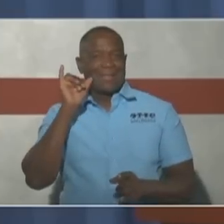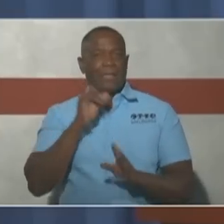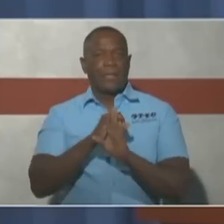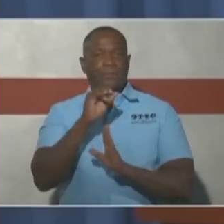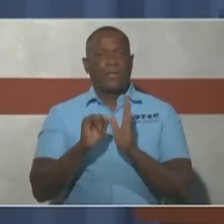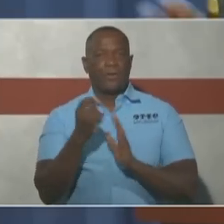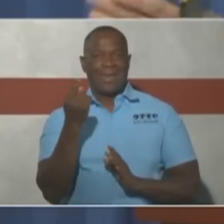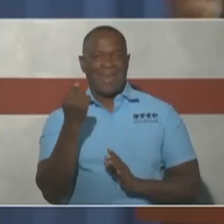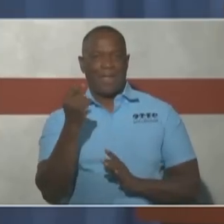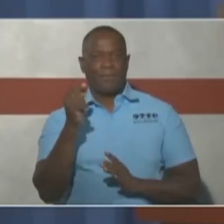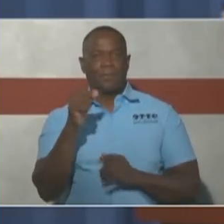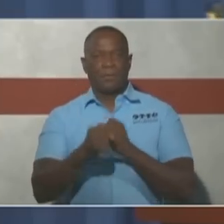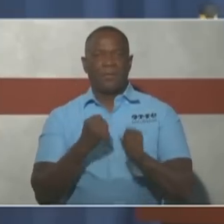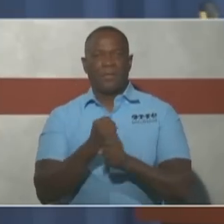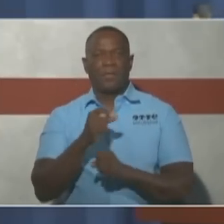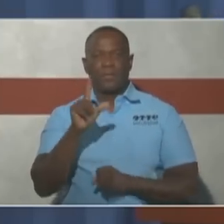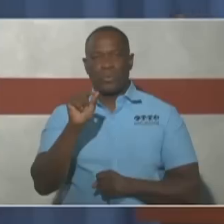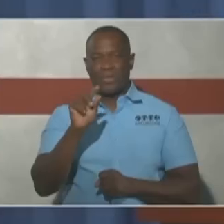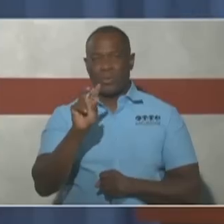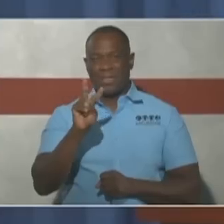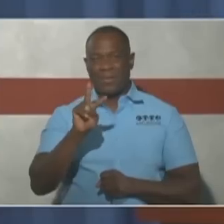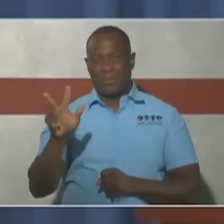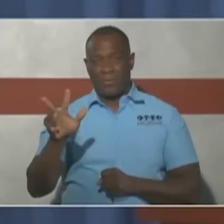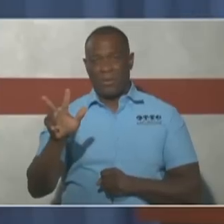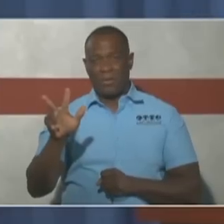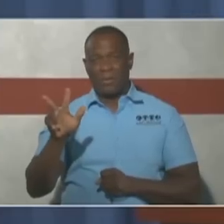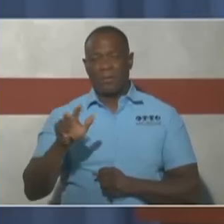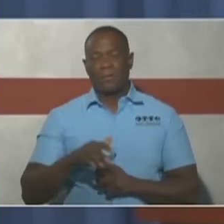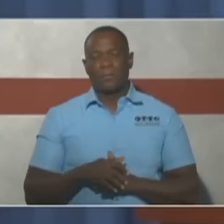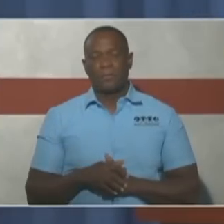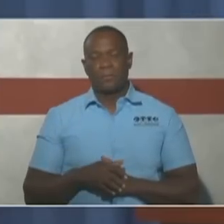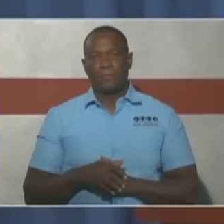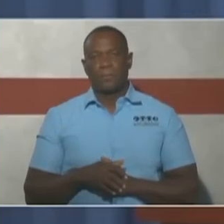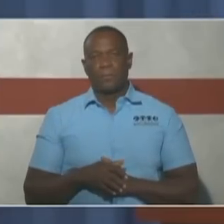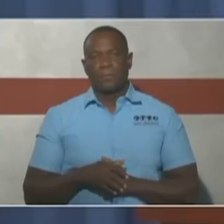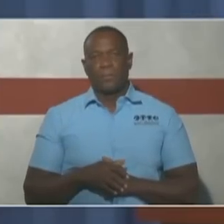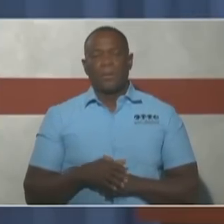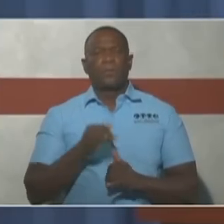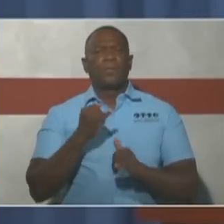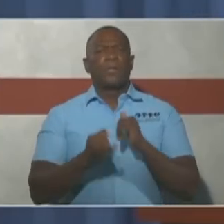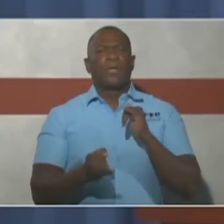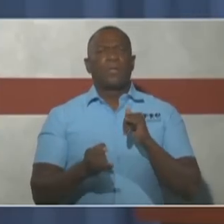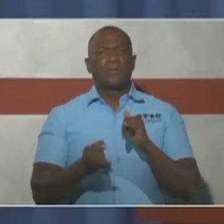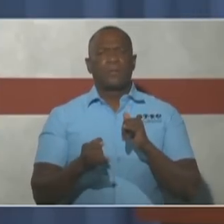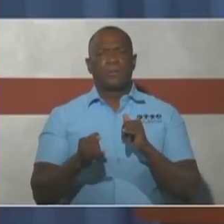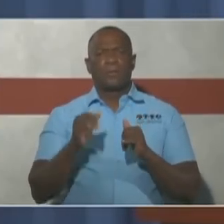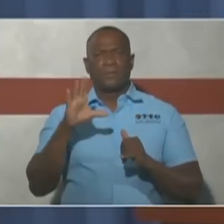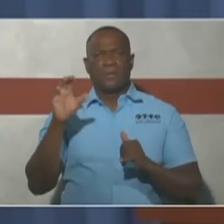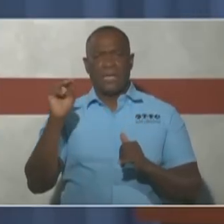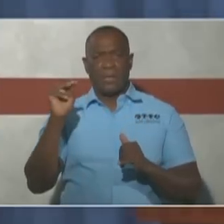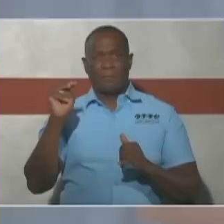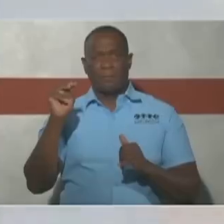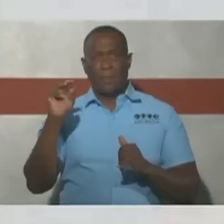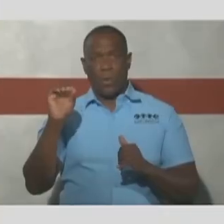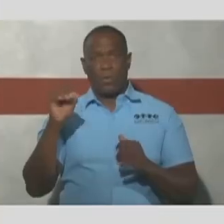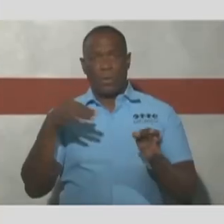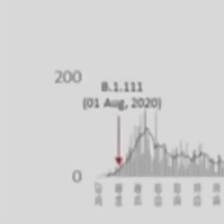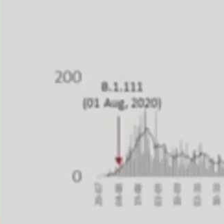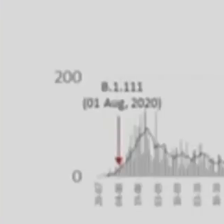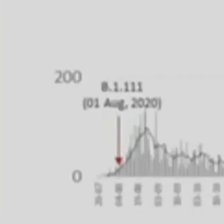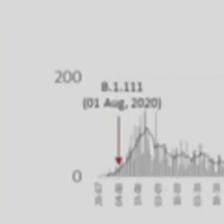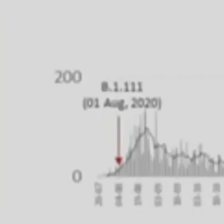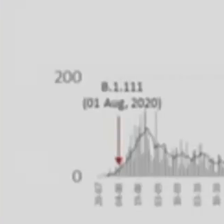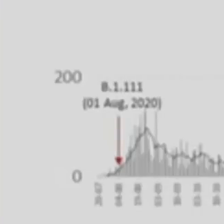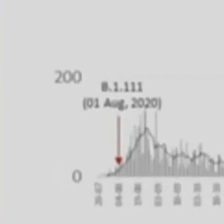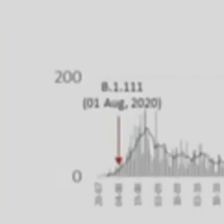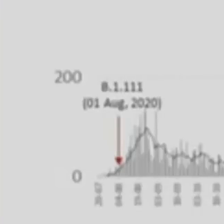at yesterday, that's the 11th of January 2023. The last thing that CMO spoke about is the first thing that we'll point out here, and